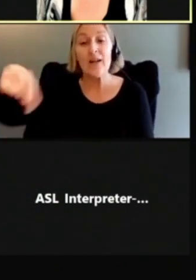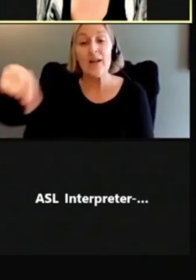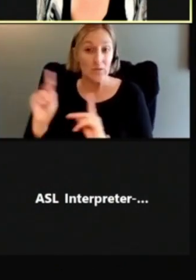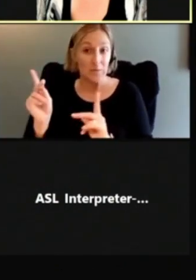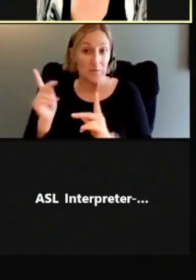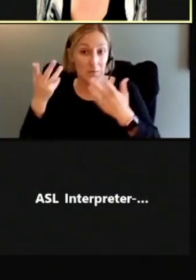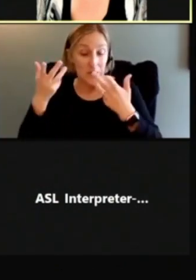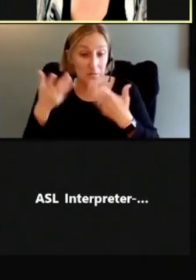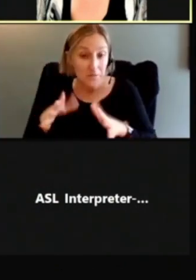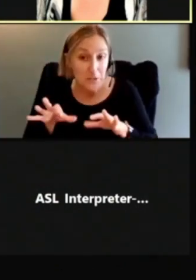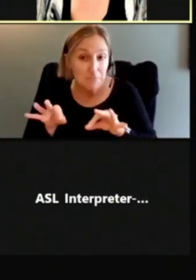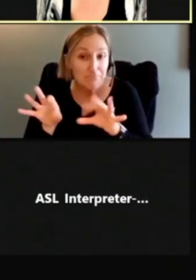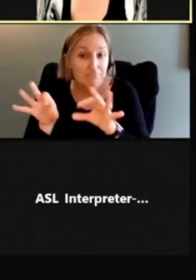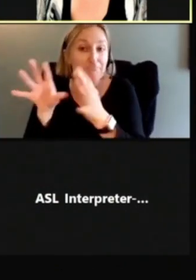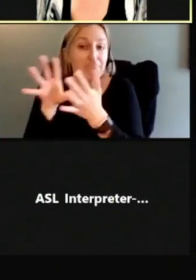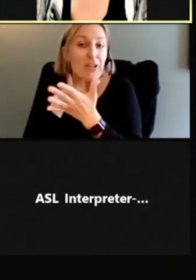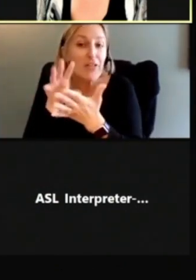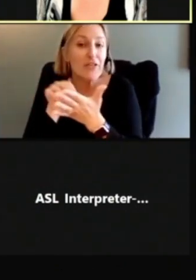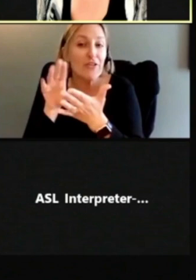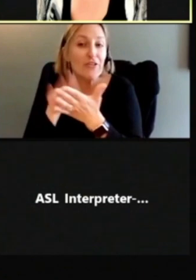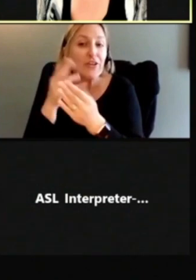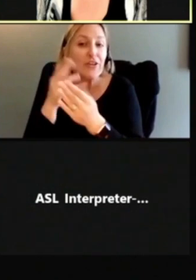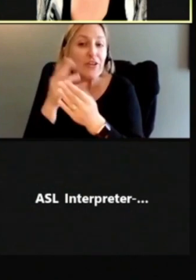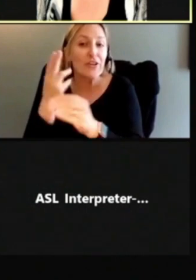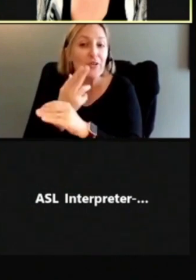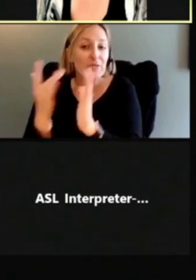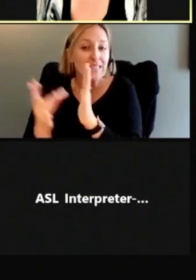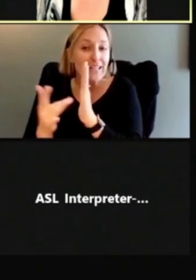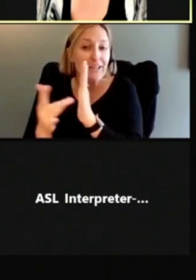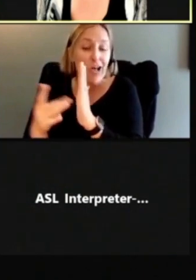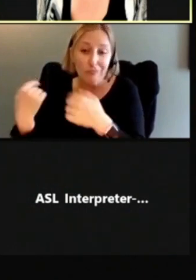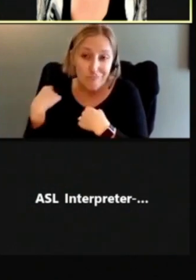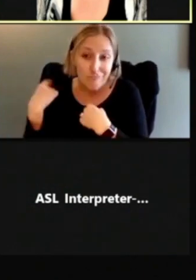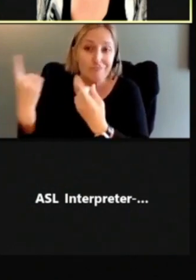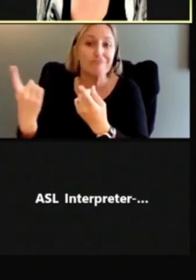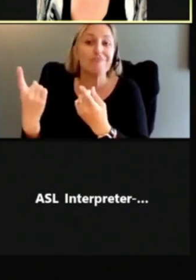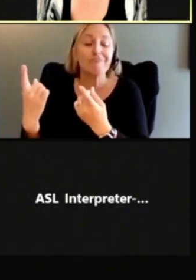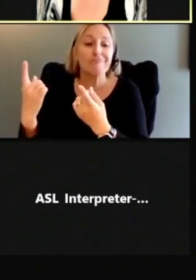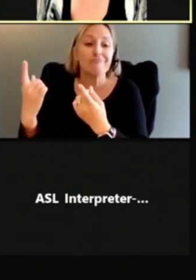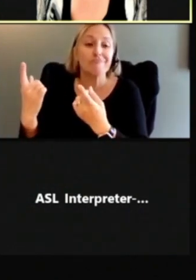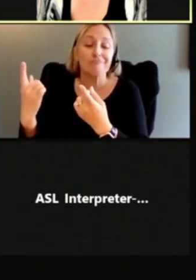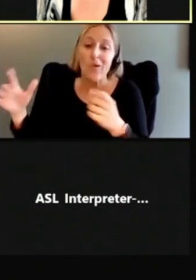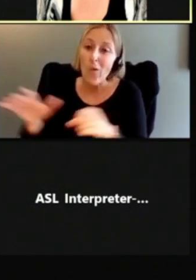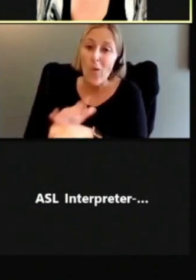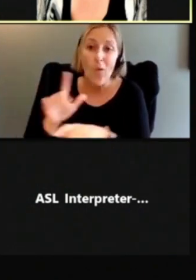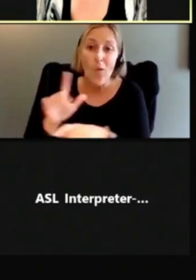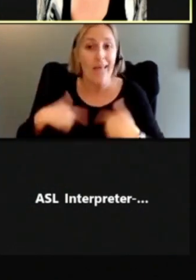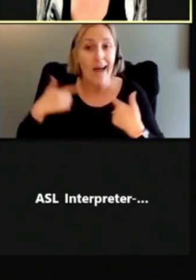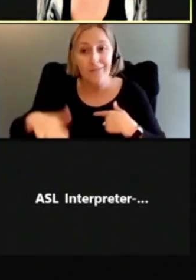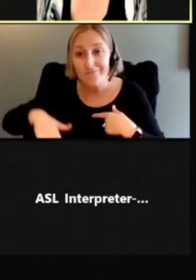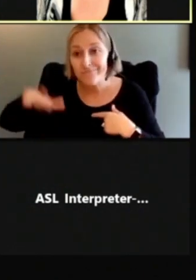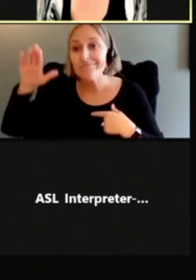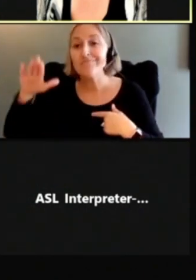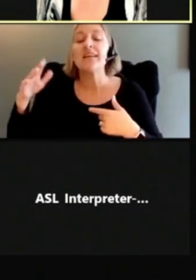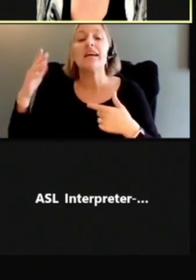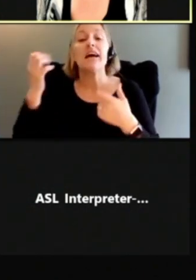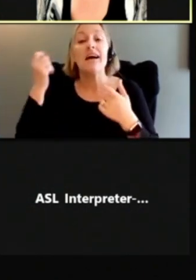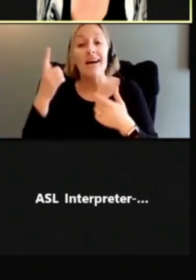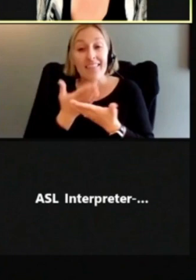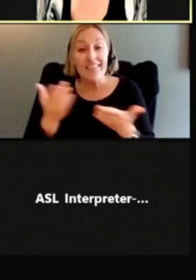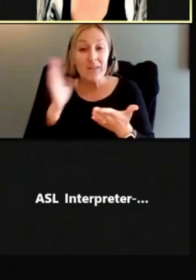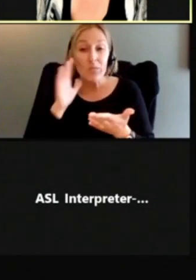been learning and using digital technology their whole lives. So things are going to keep changing, and you have to be willing